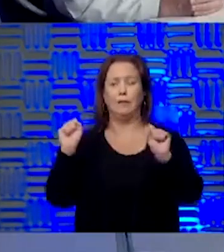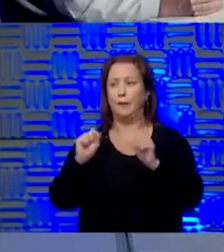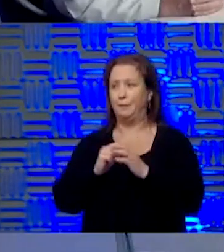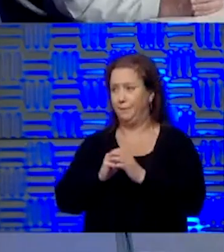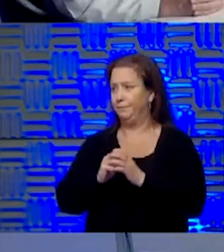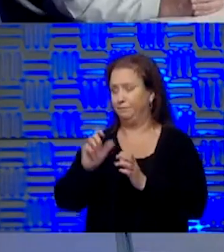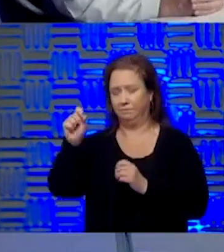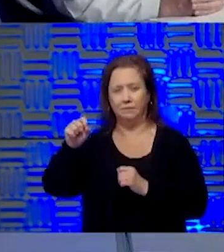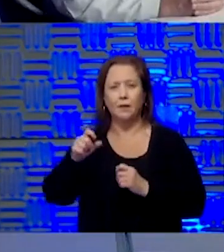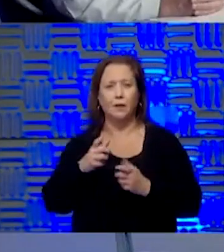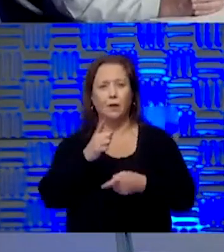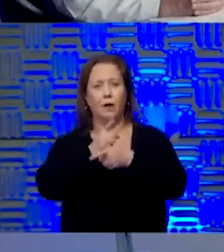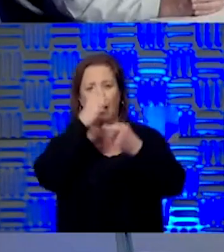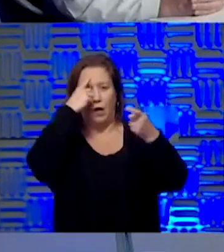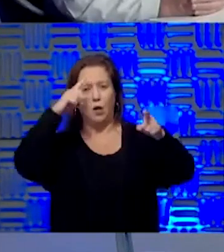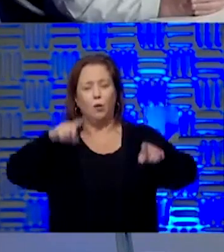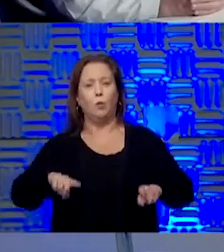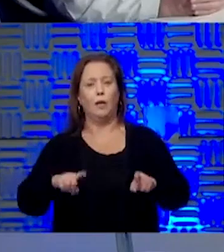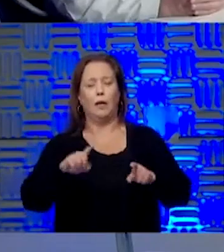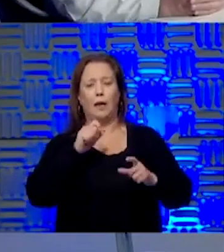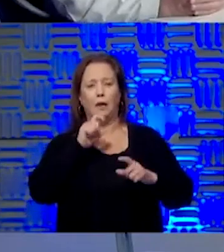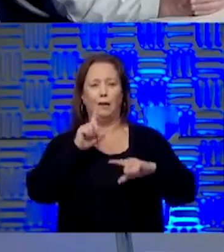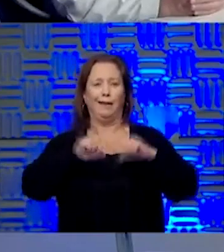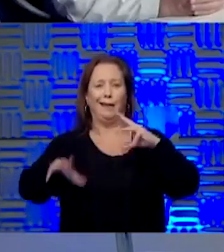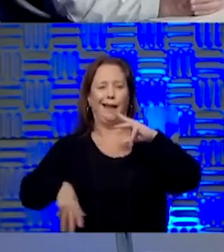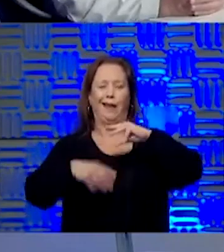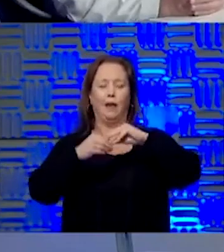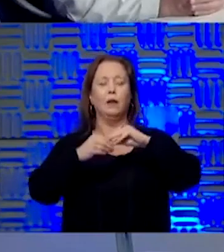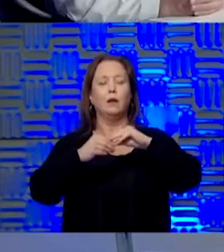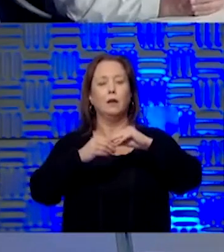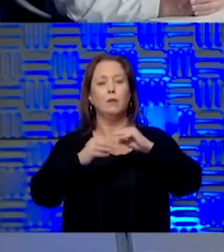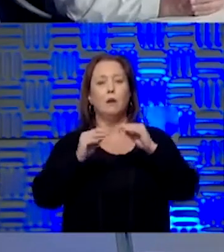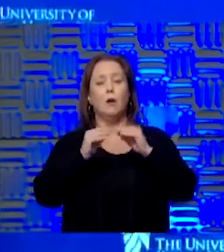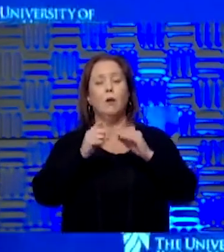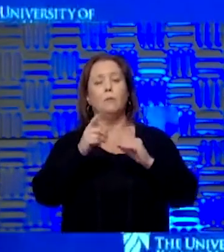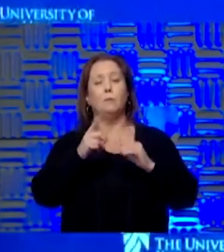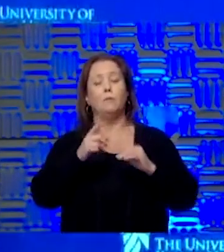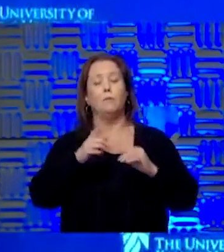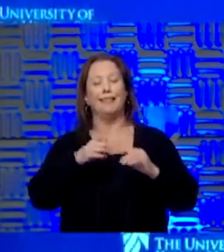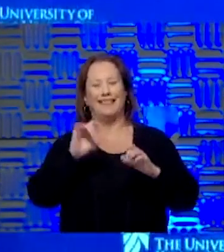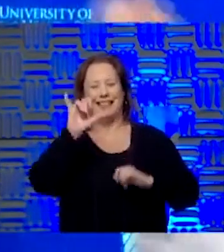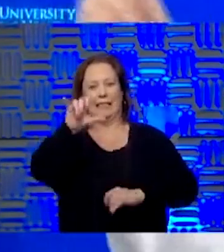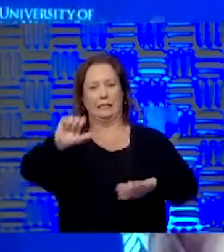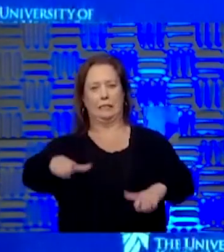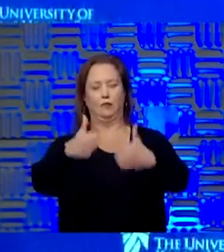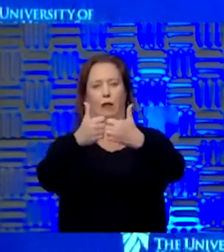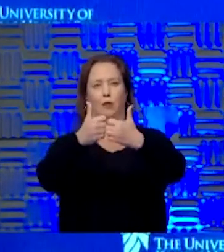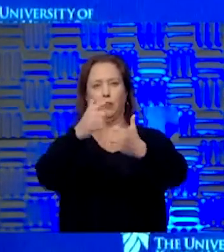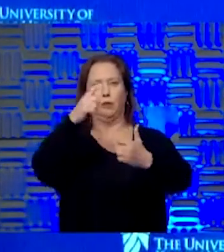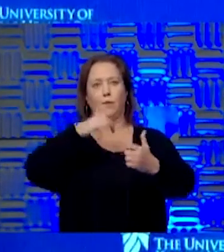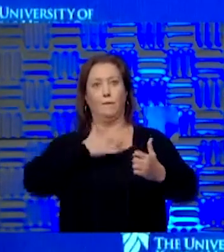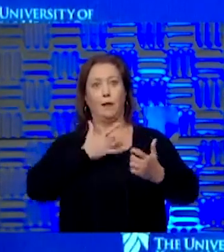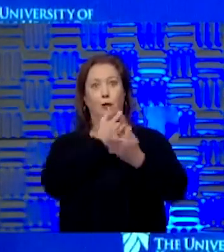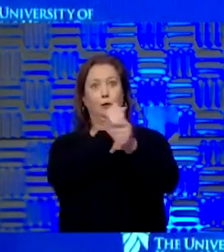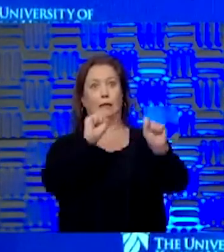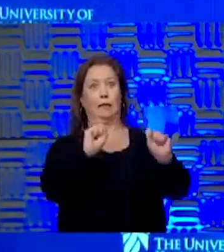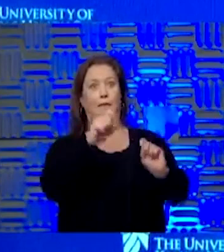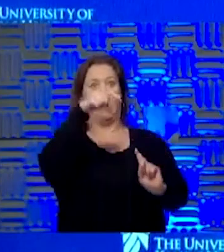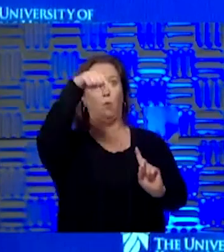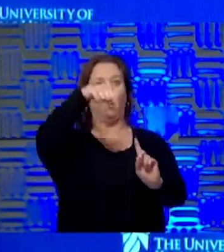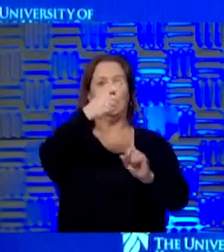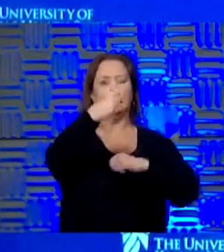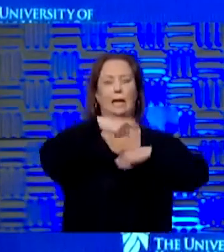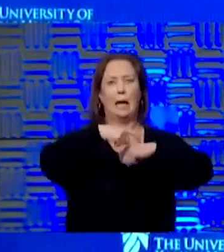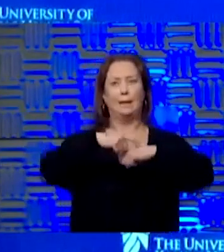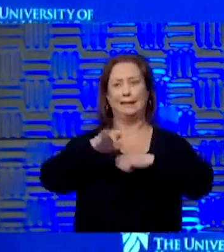add to that. I think it's that's the challenge, isn't it? We can think you're safe at that one point in time, but whether you're still